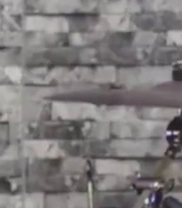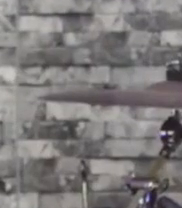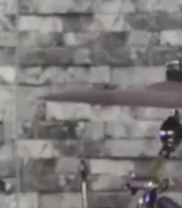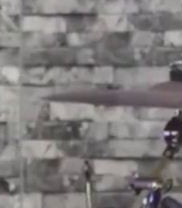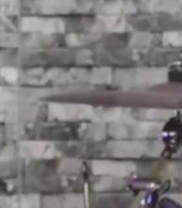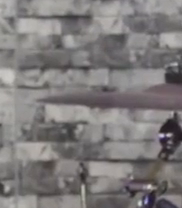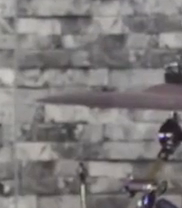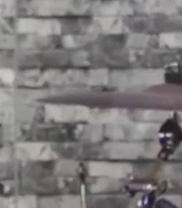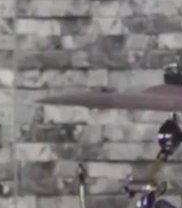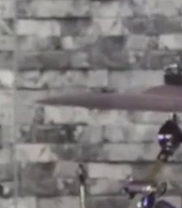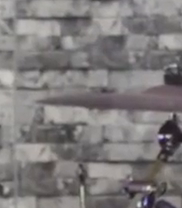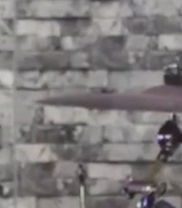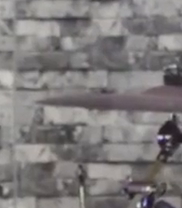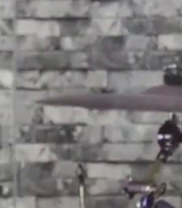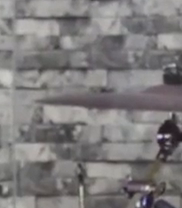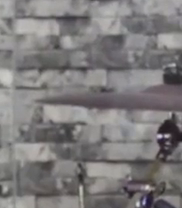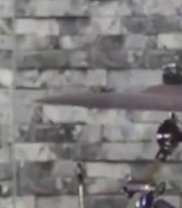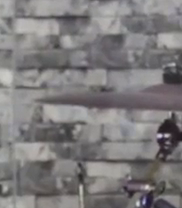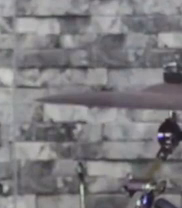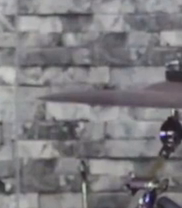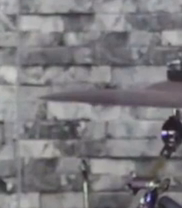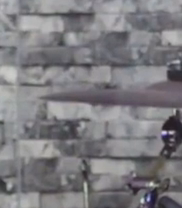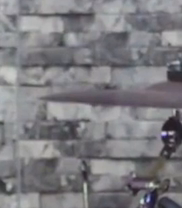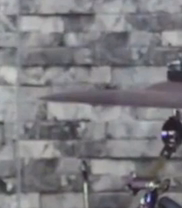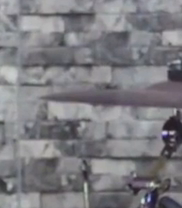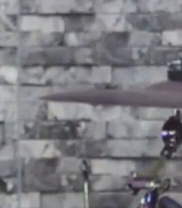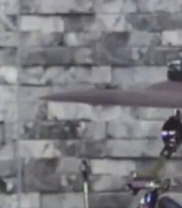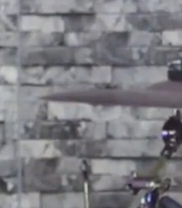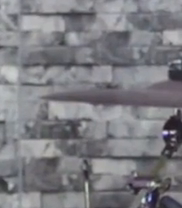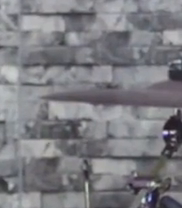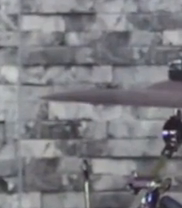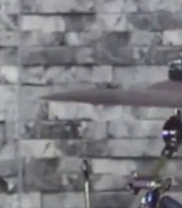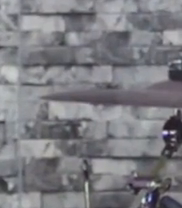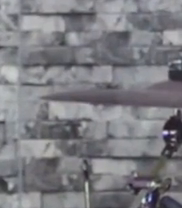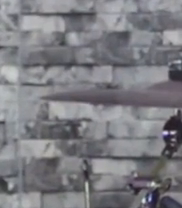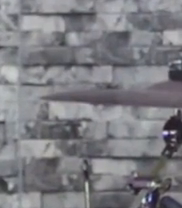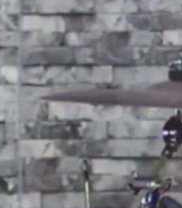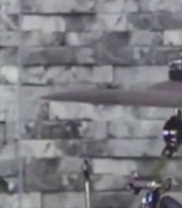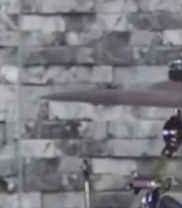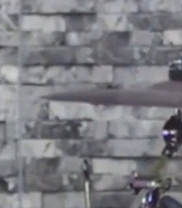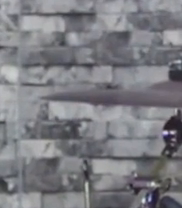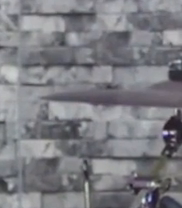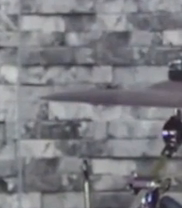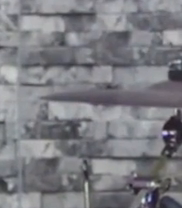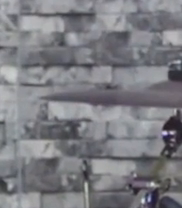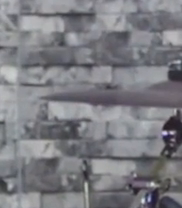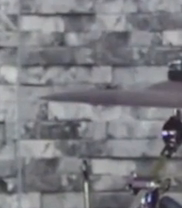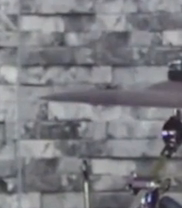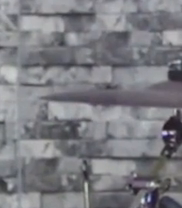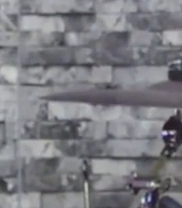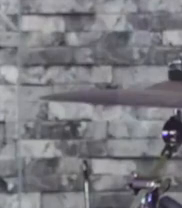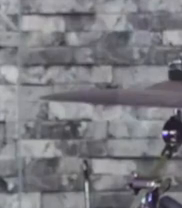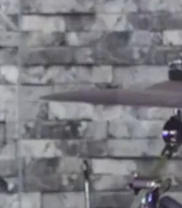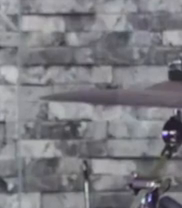8:24-28. Millicent, this is my last verse, my last scripture, okay? I promise you. Don't get me in trouble